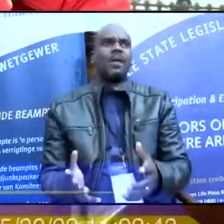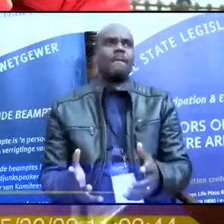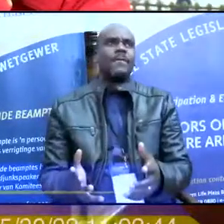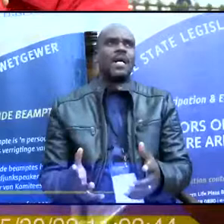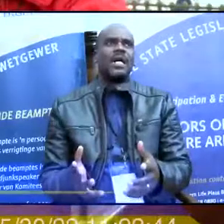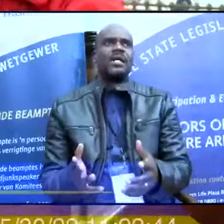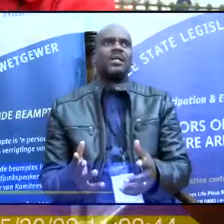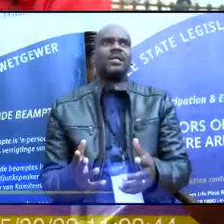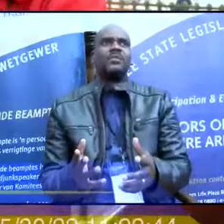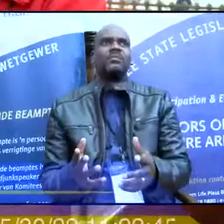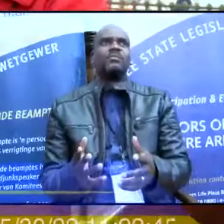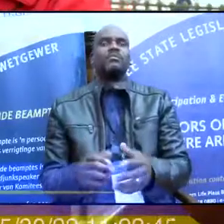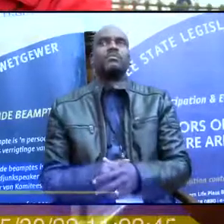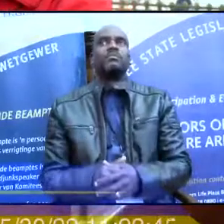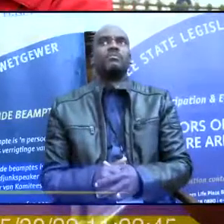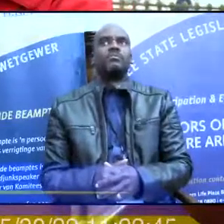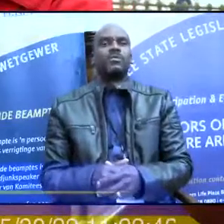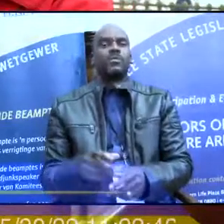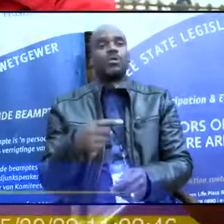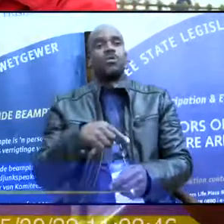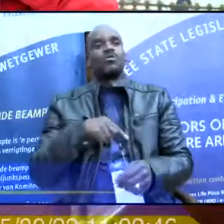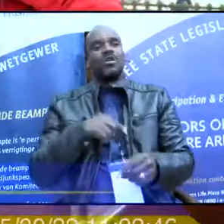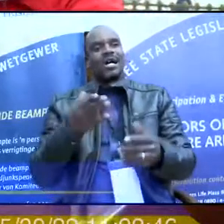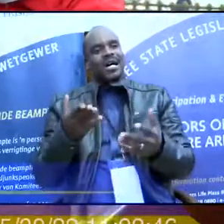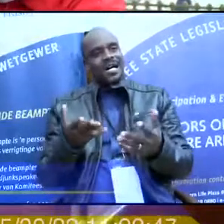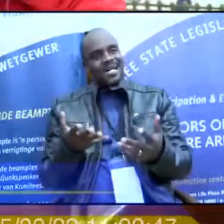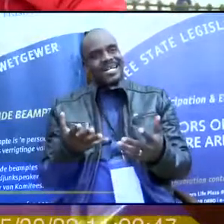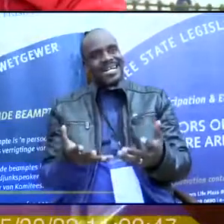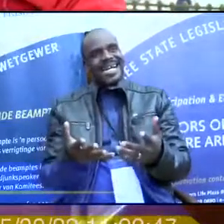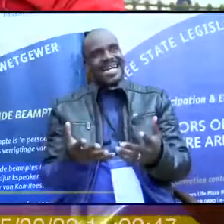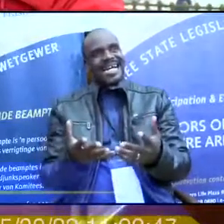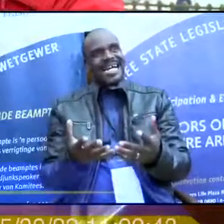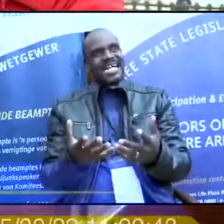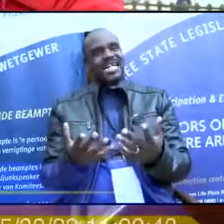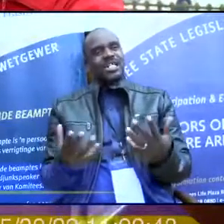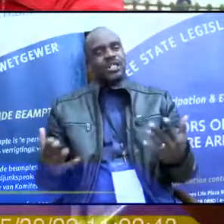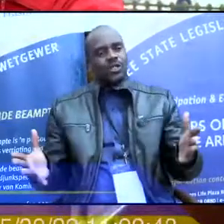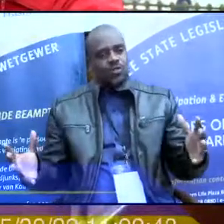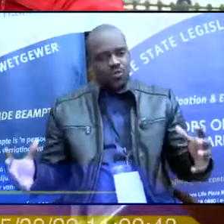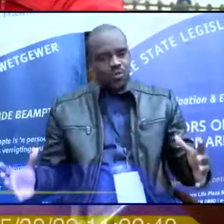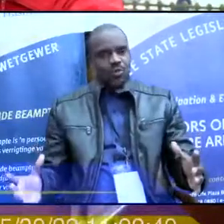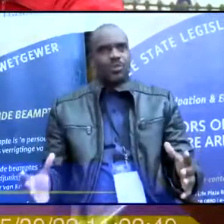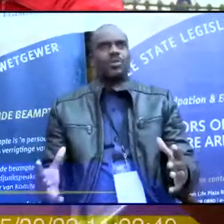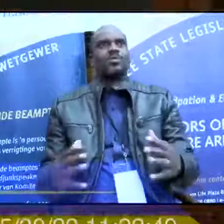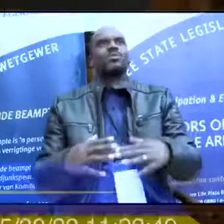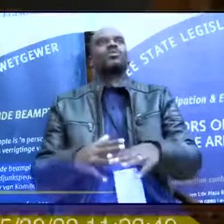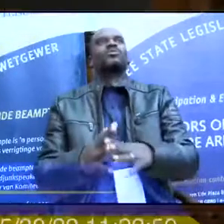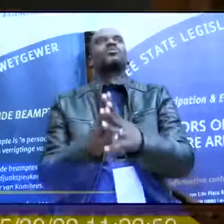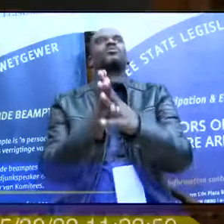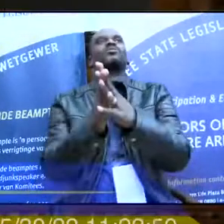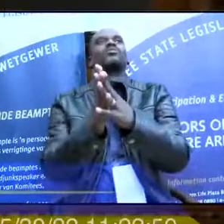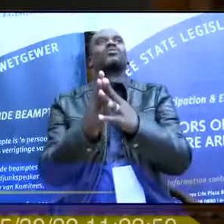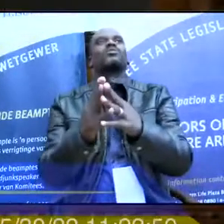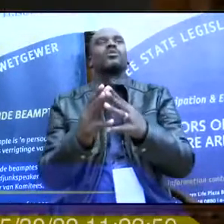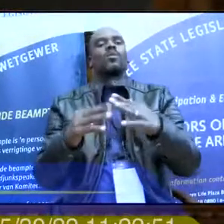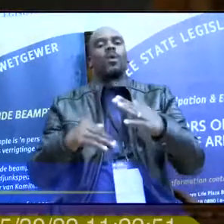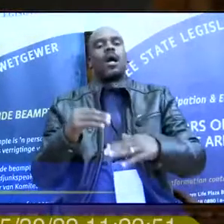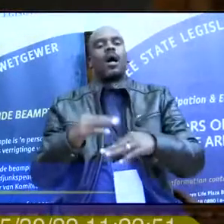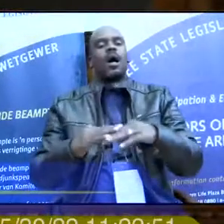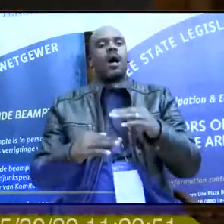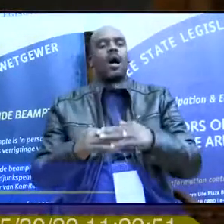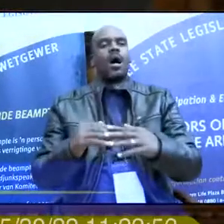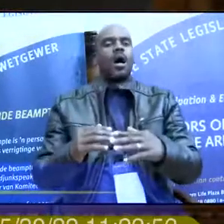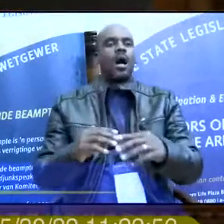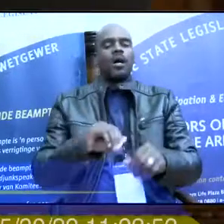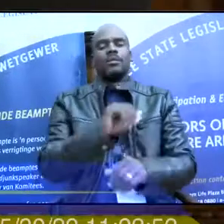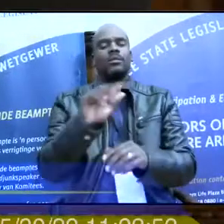public and private sector we are leaning towards competing at a global environment and at the global sense and technology and